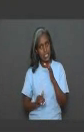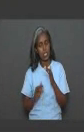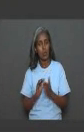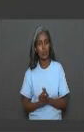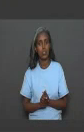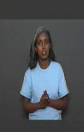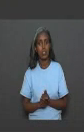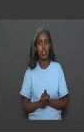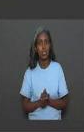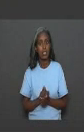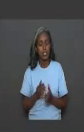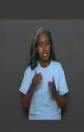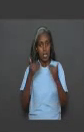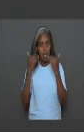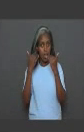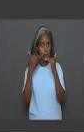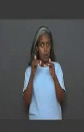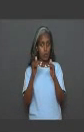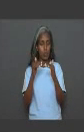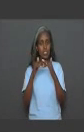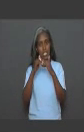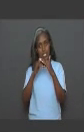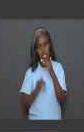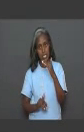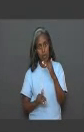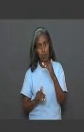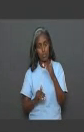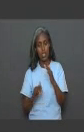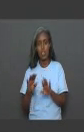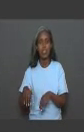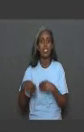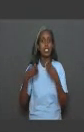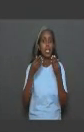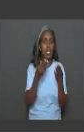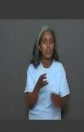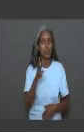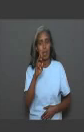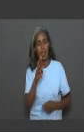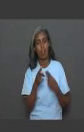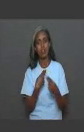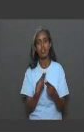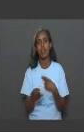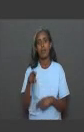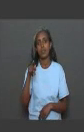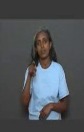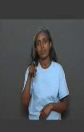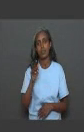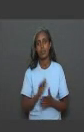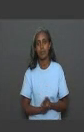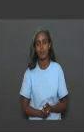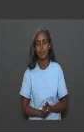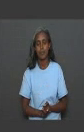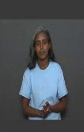discount, then the amount of the discount is given by R